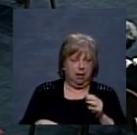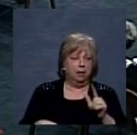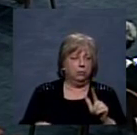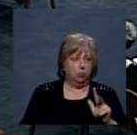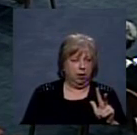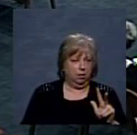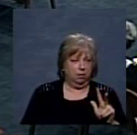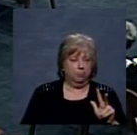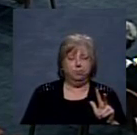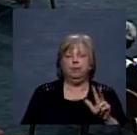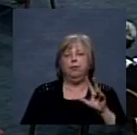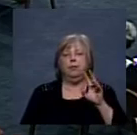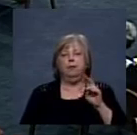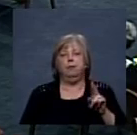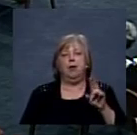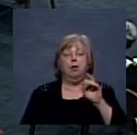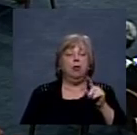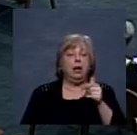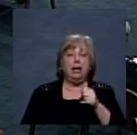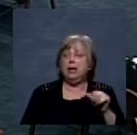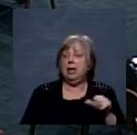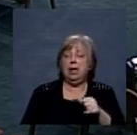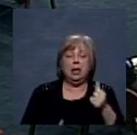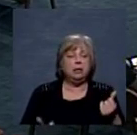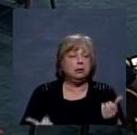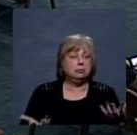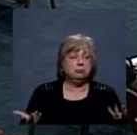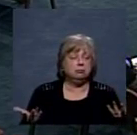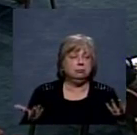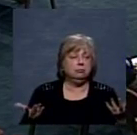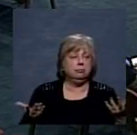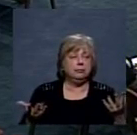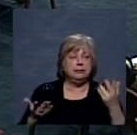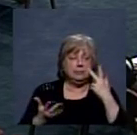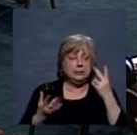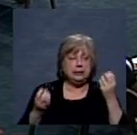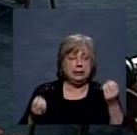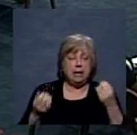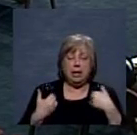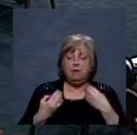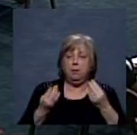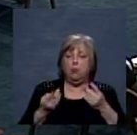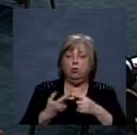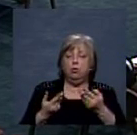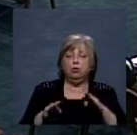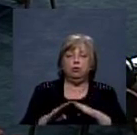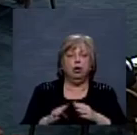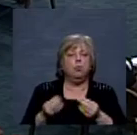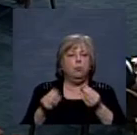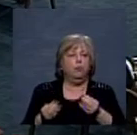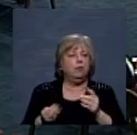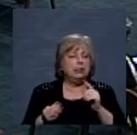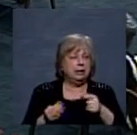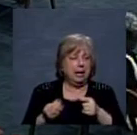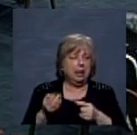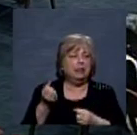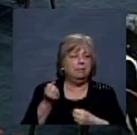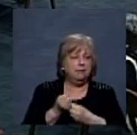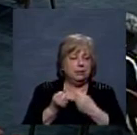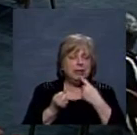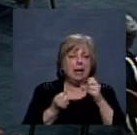right? Okay. Is there anything else to come before the board? Hearing none, is there a motion to adjourn? All